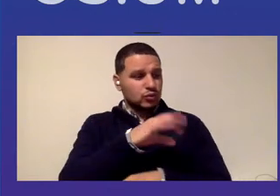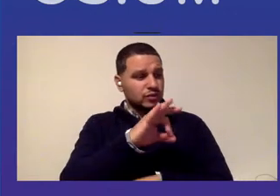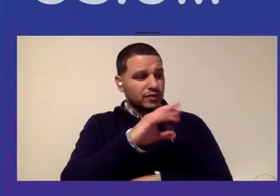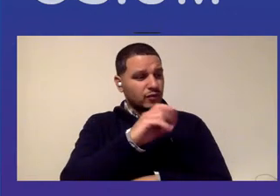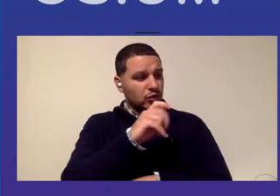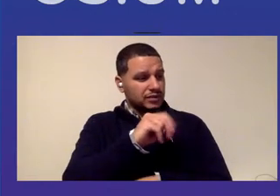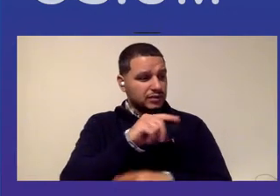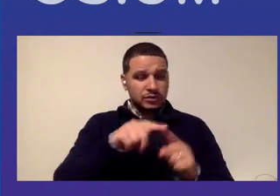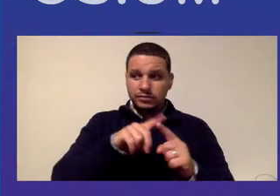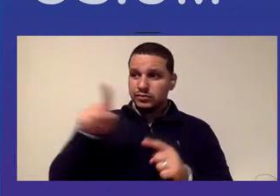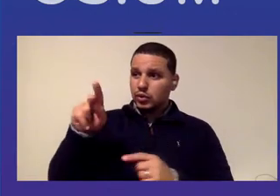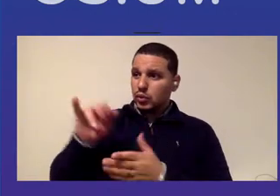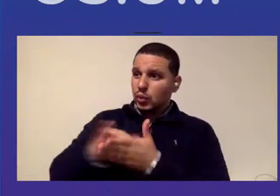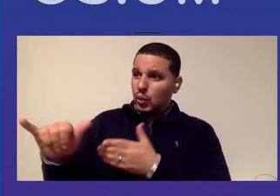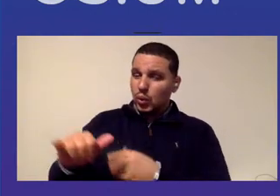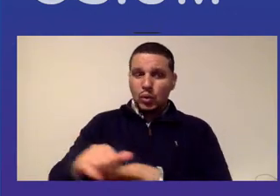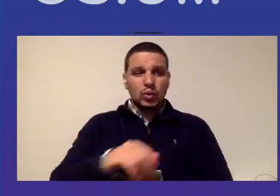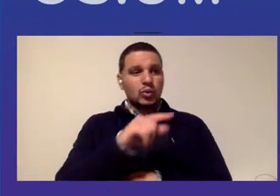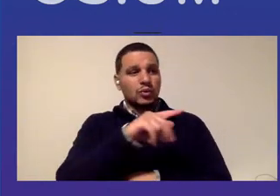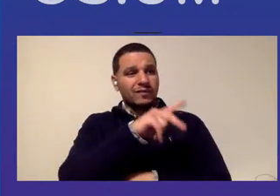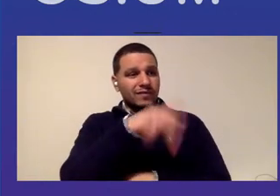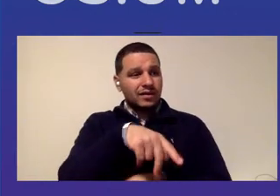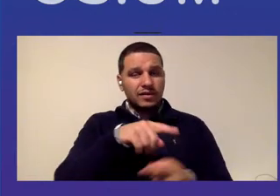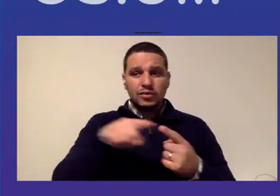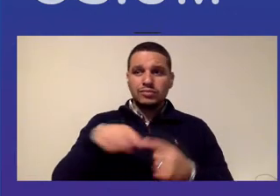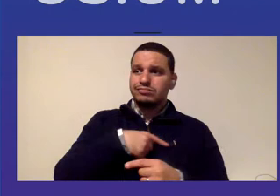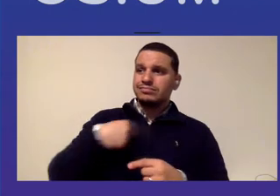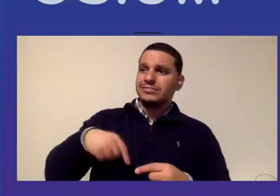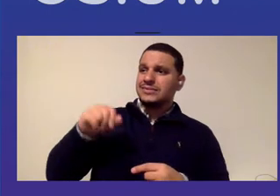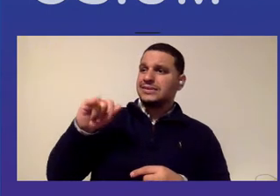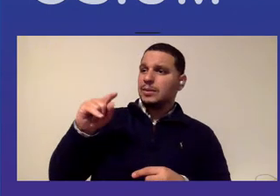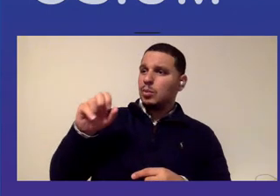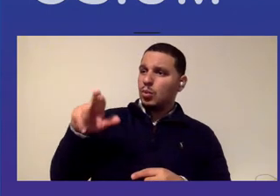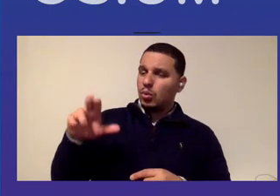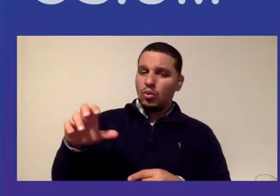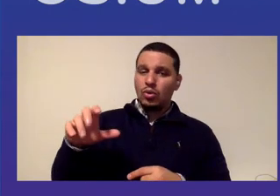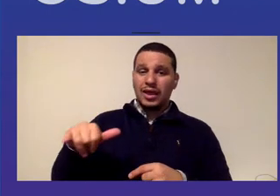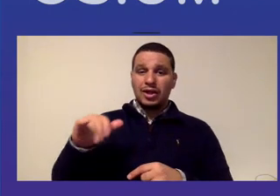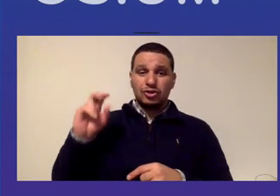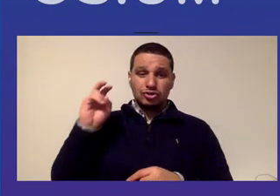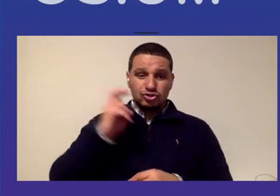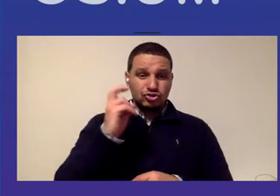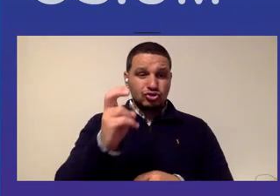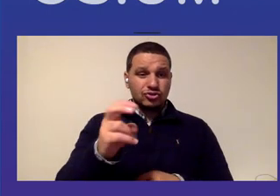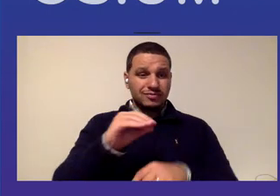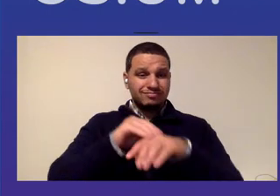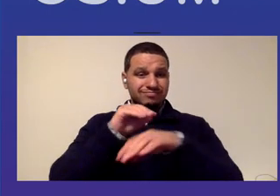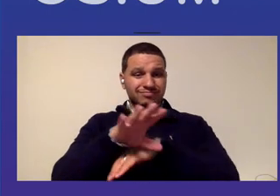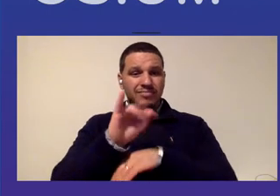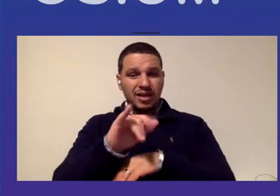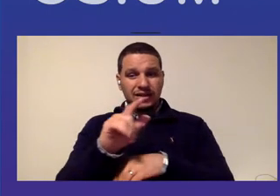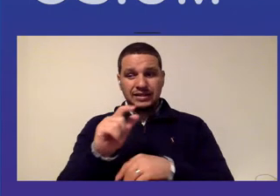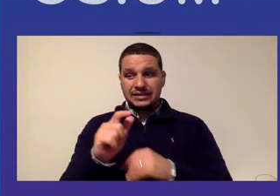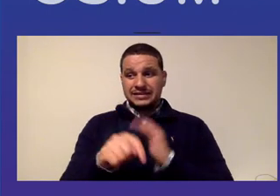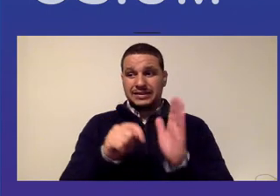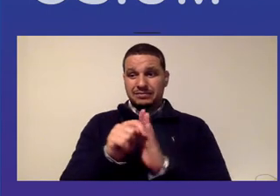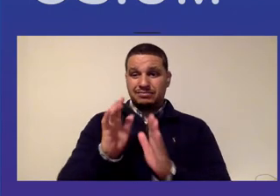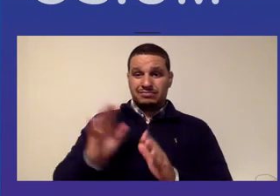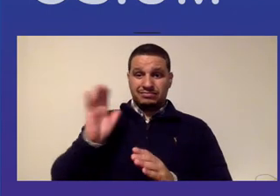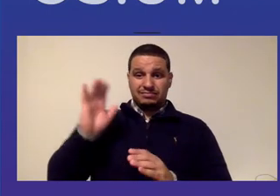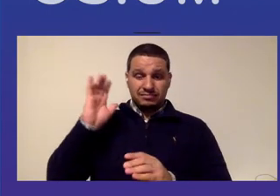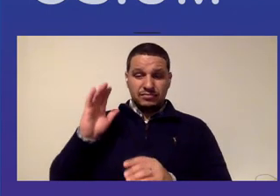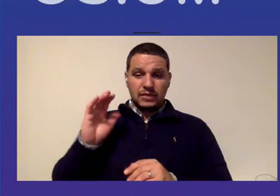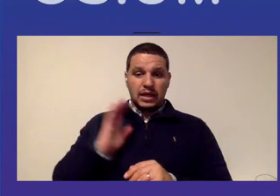Philly to Singapore. And even these journeys inflected by the times before when our ancestors' bodies came